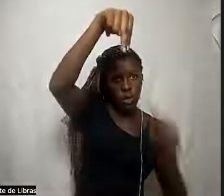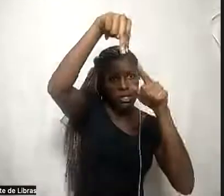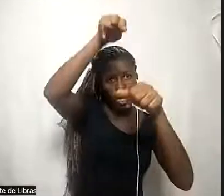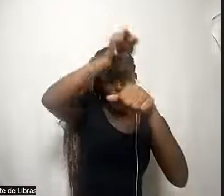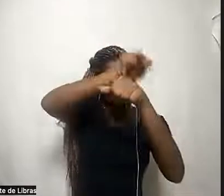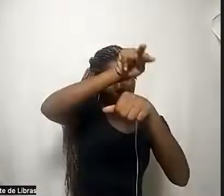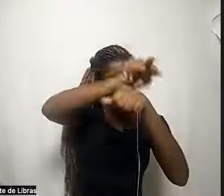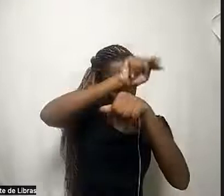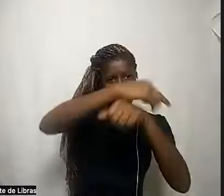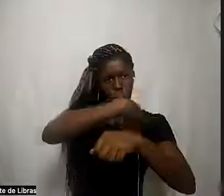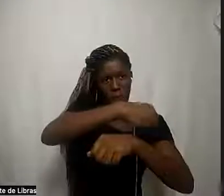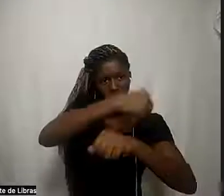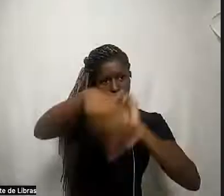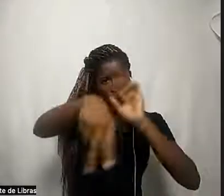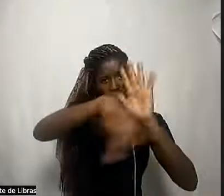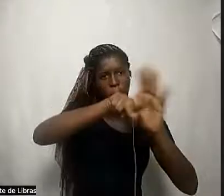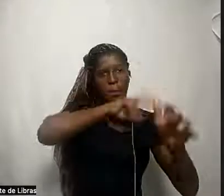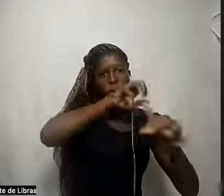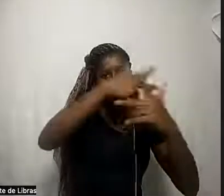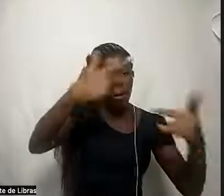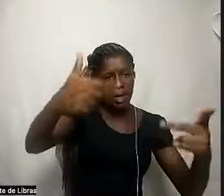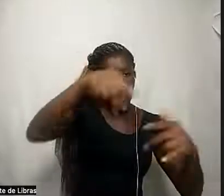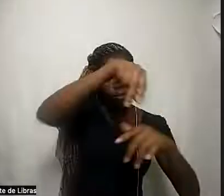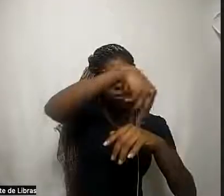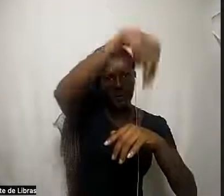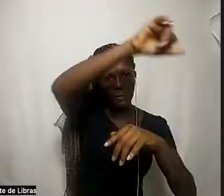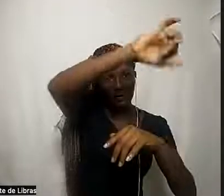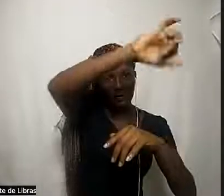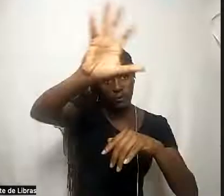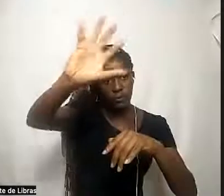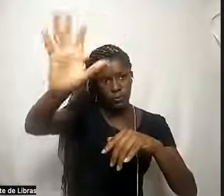north with the aquatic mammals of Amazon, and the northeast,